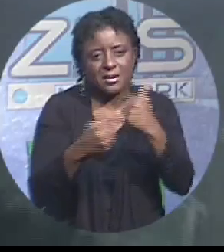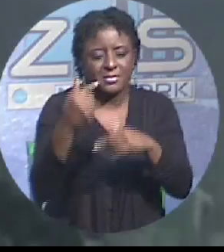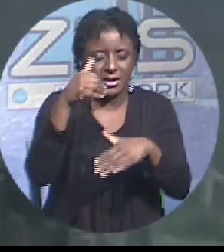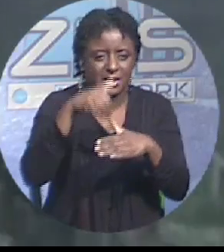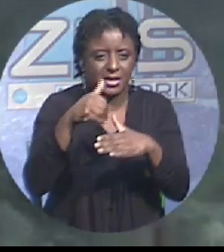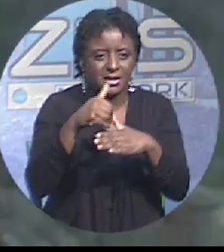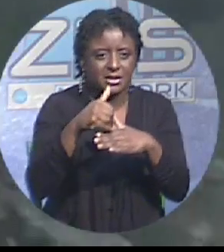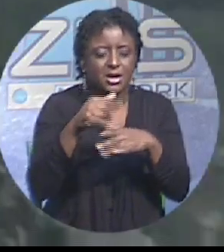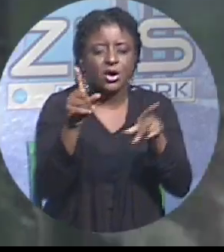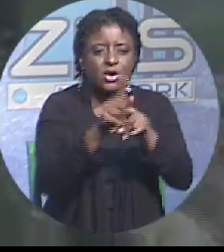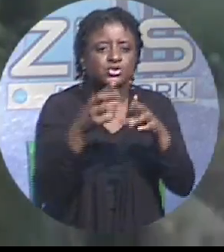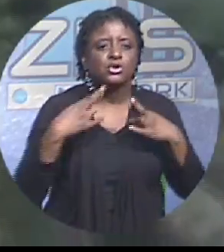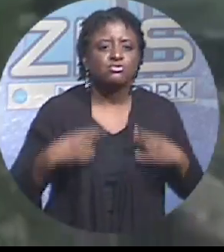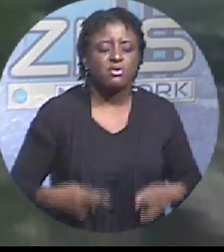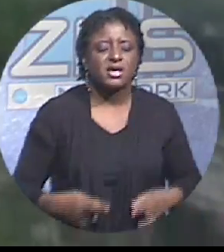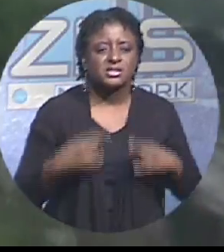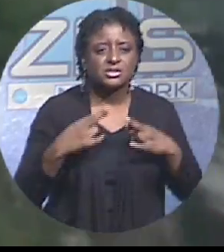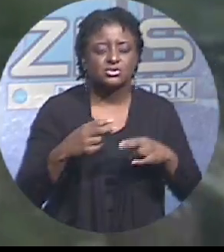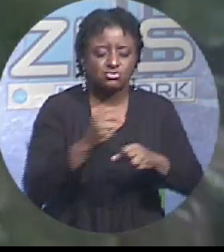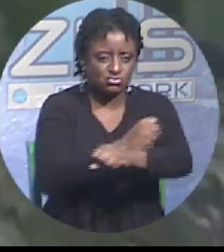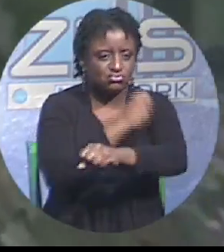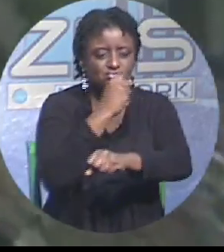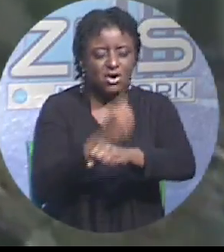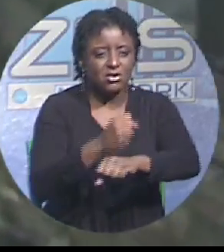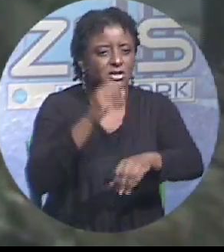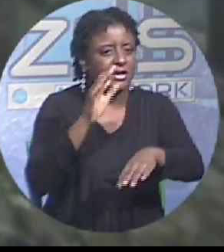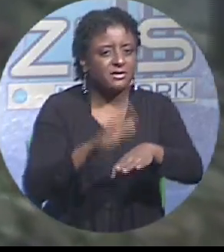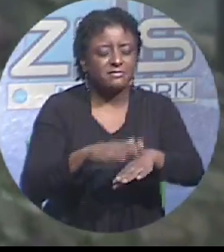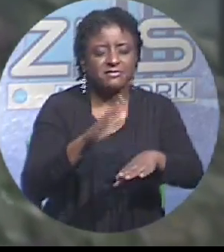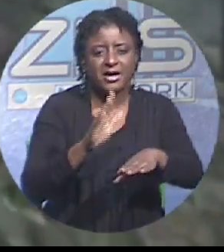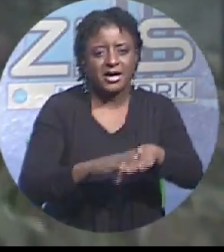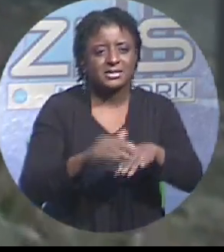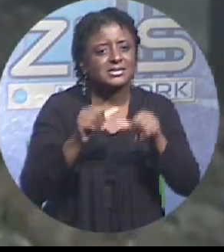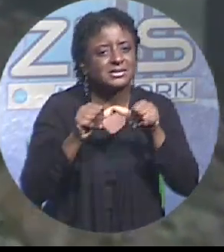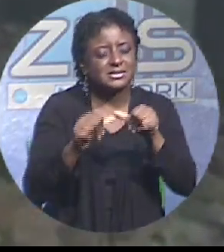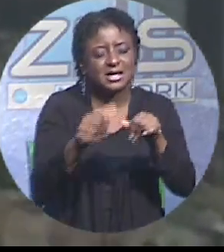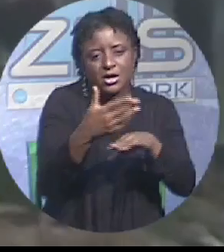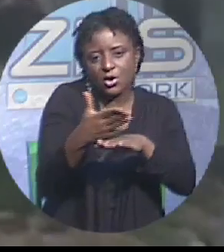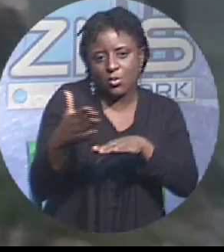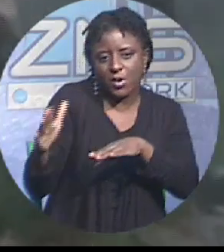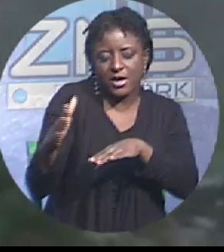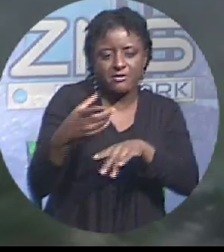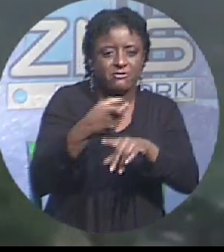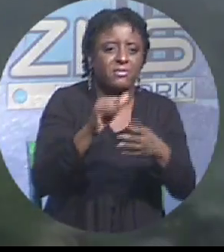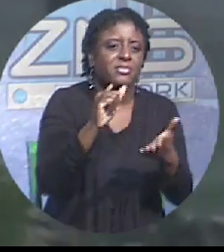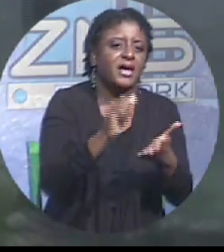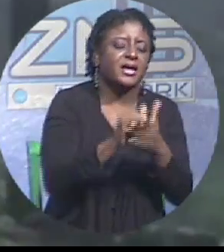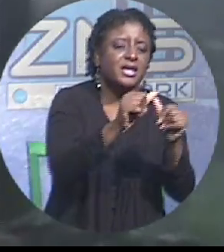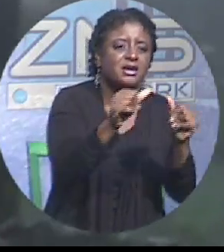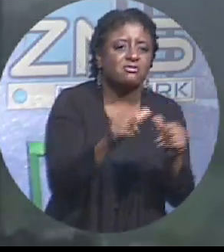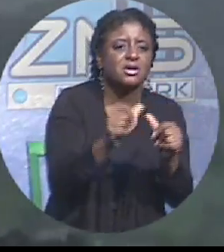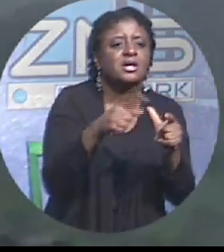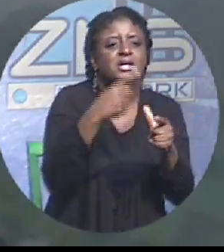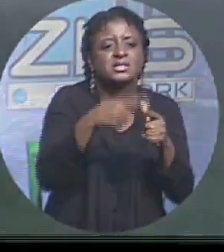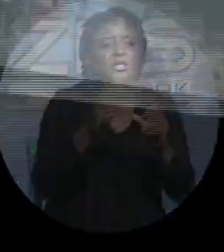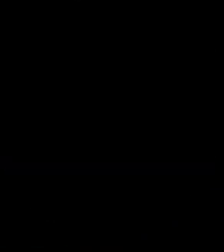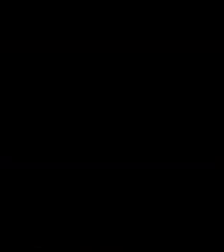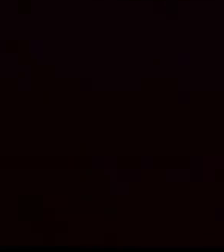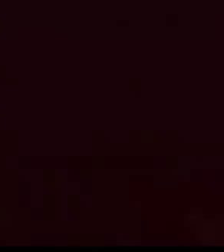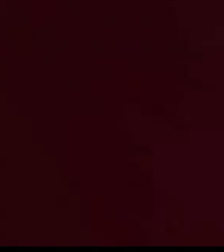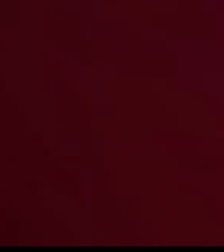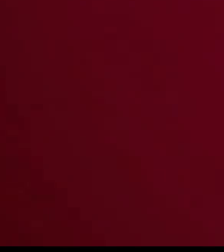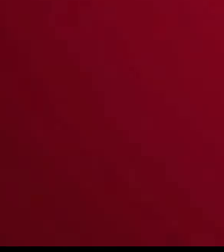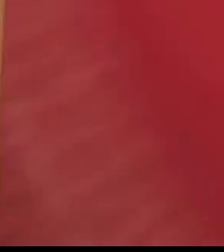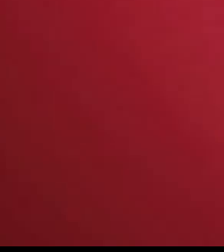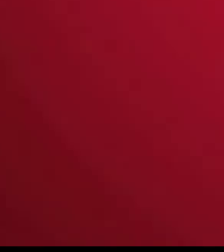and also residents are being strongly advised to stay away from that area until the waves subside.